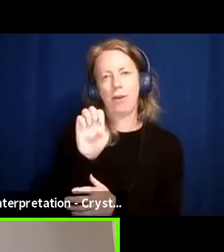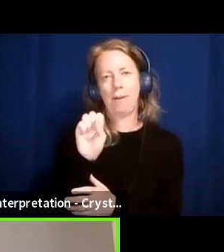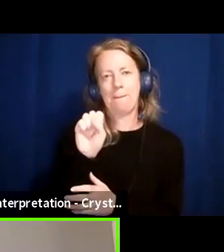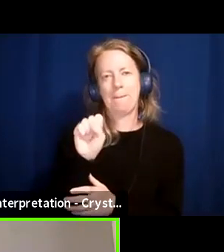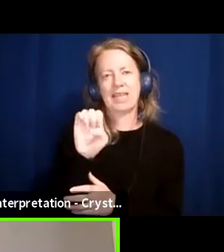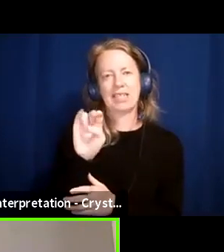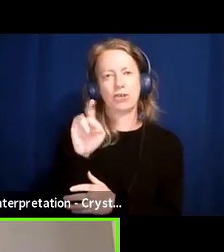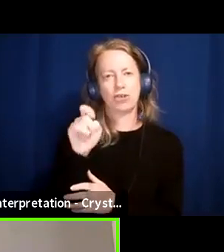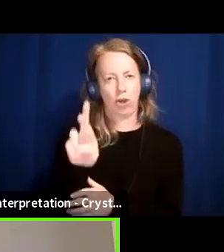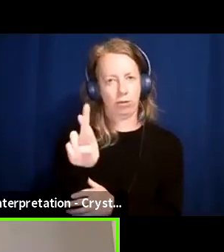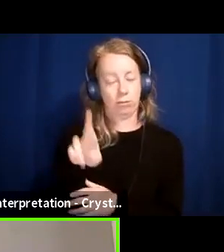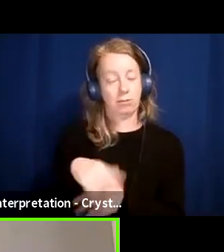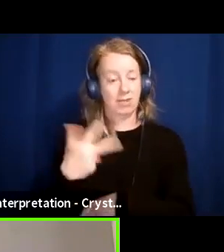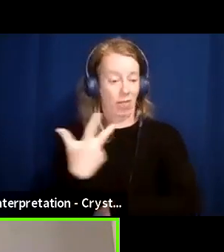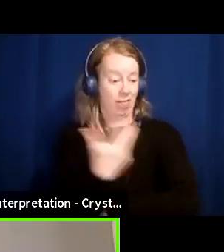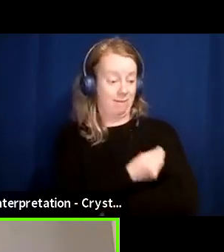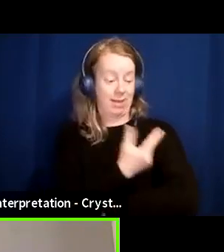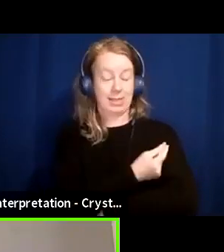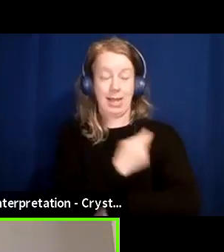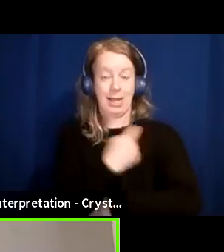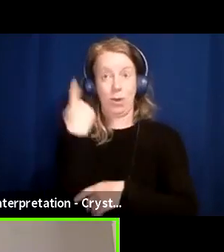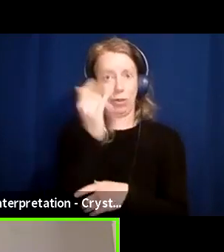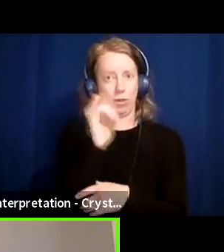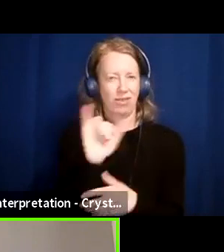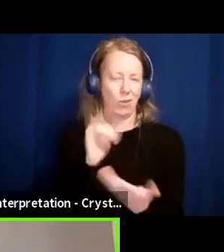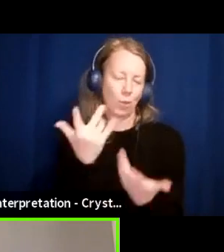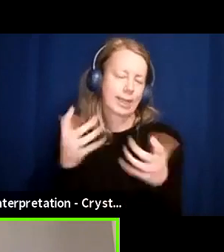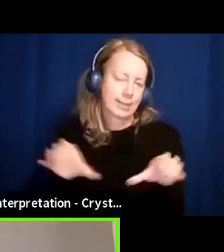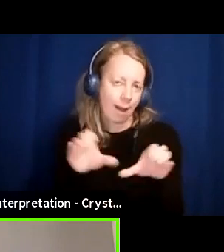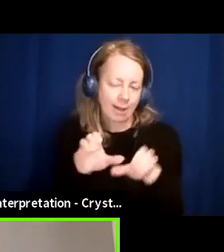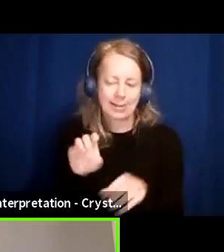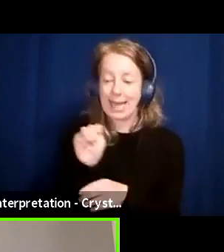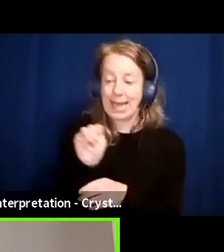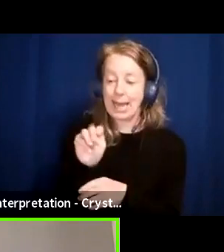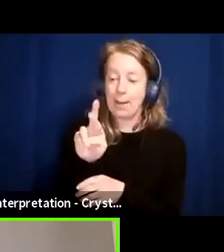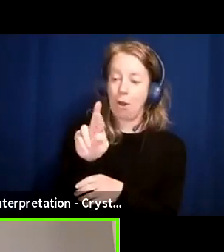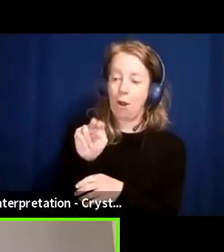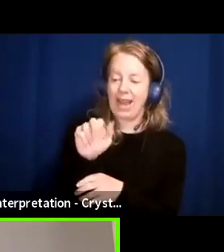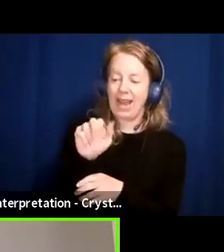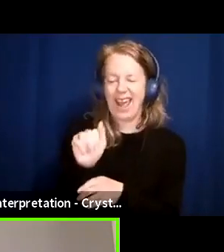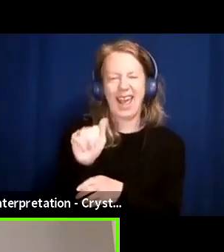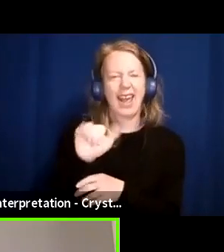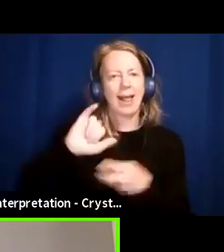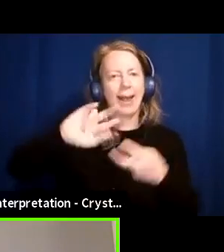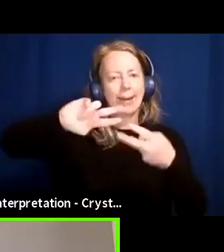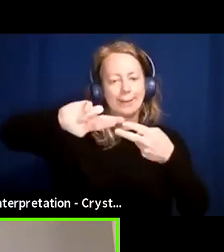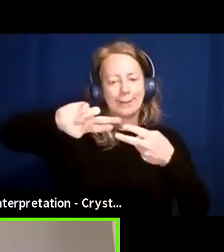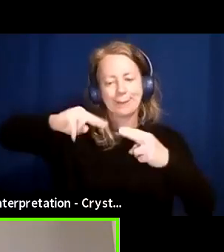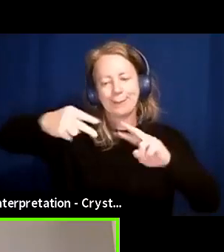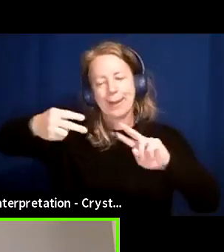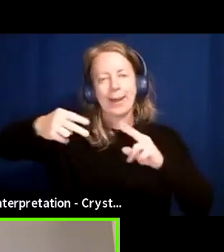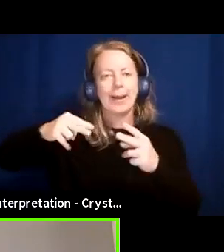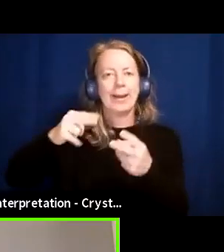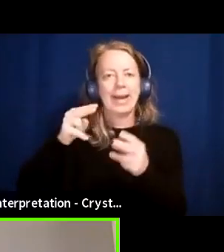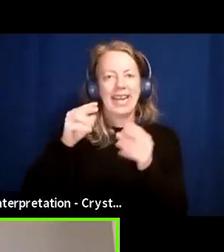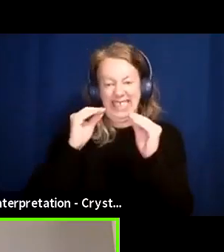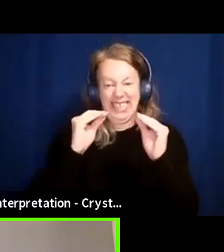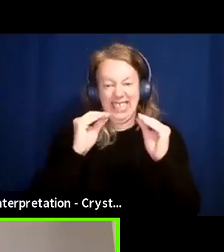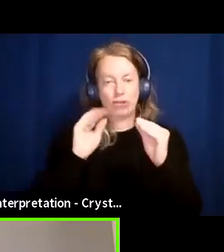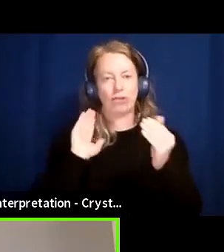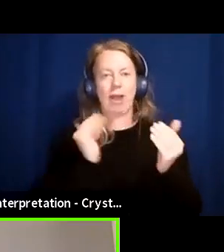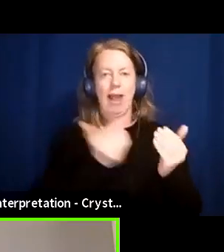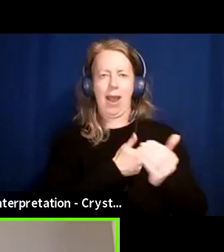vaccines do, mRNA is a strand of instructions that tell our muscle cells